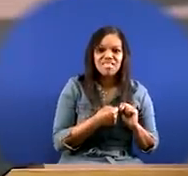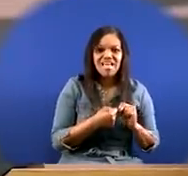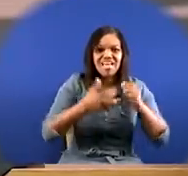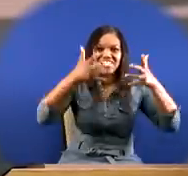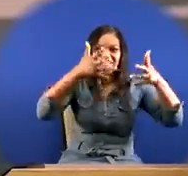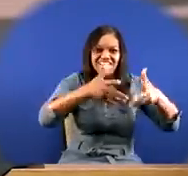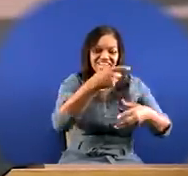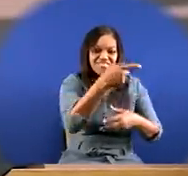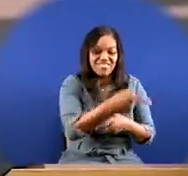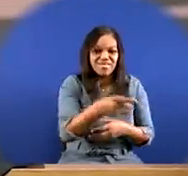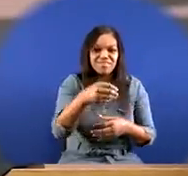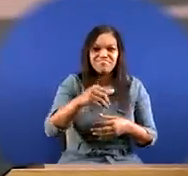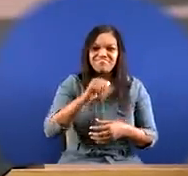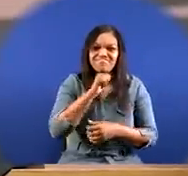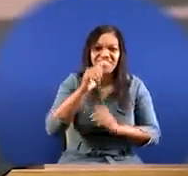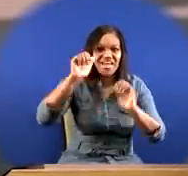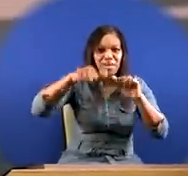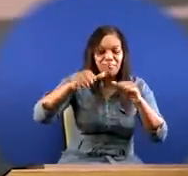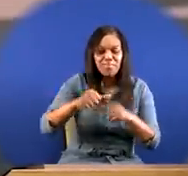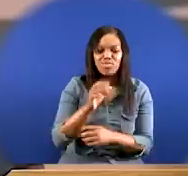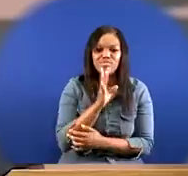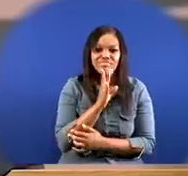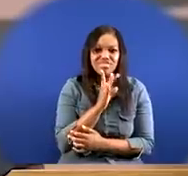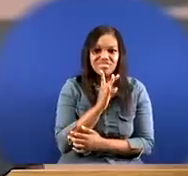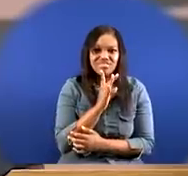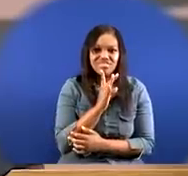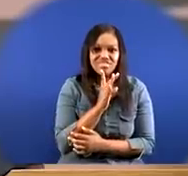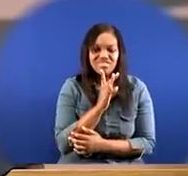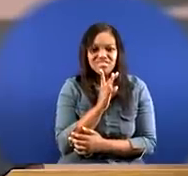them incapable of speech.